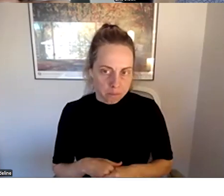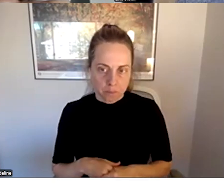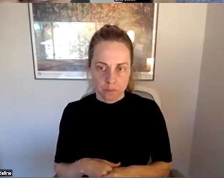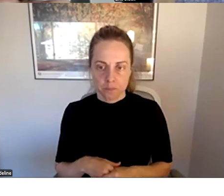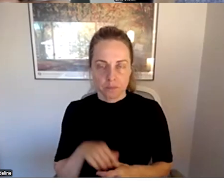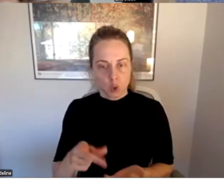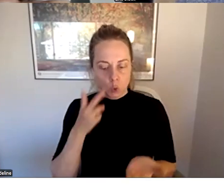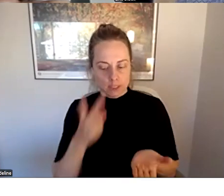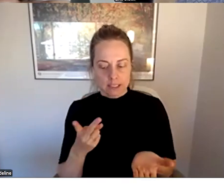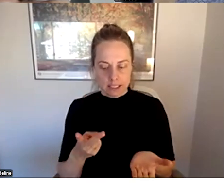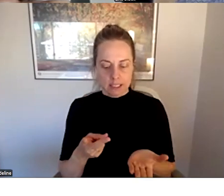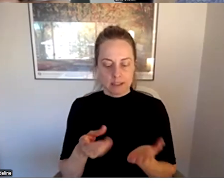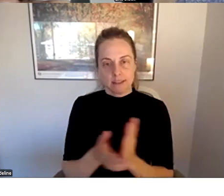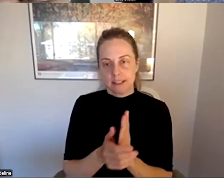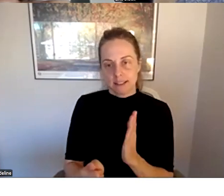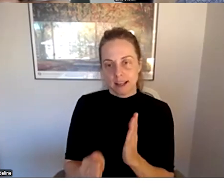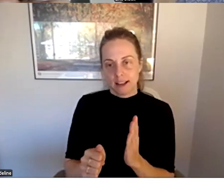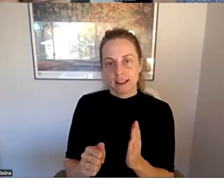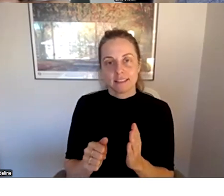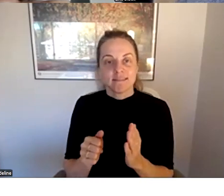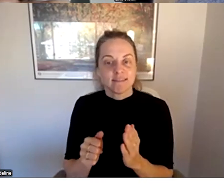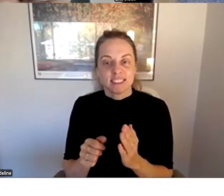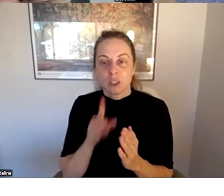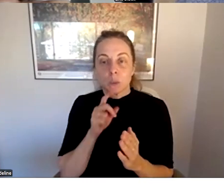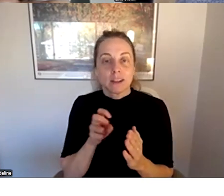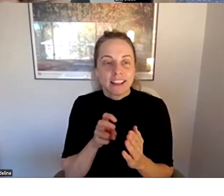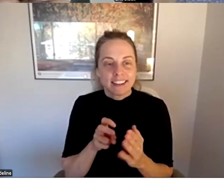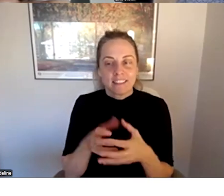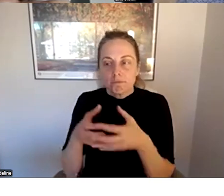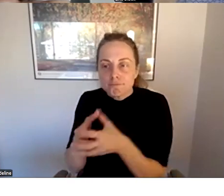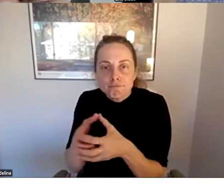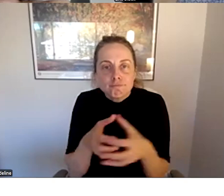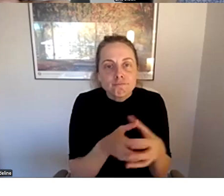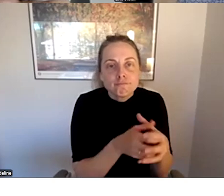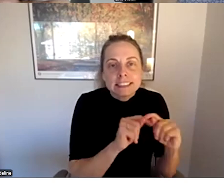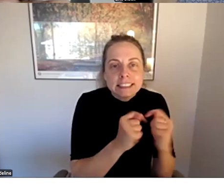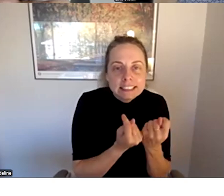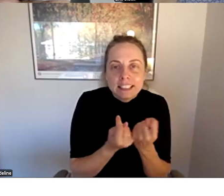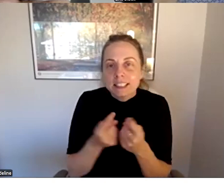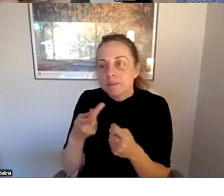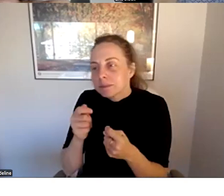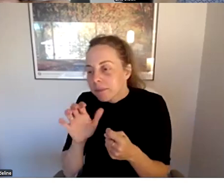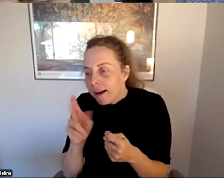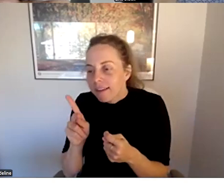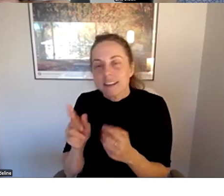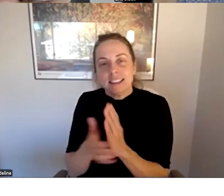see that talent travels in teams, travels in packs. We've seen it across a variety of